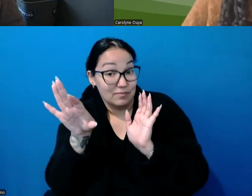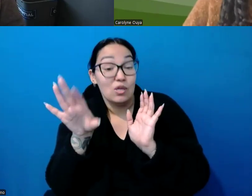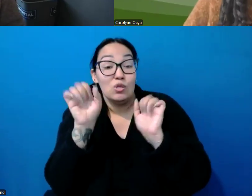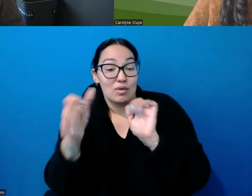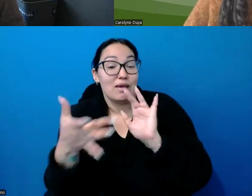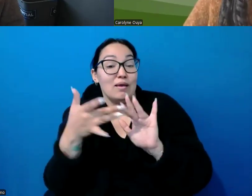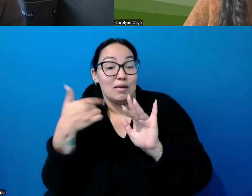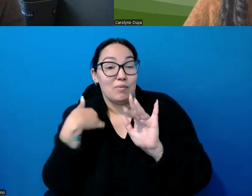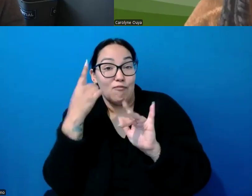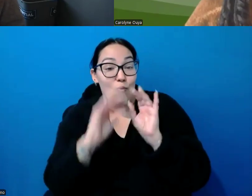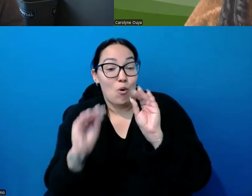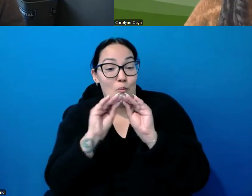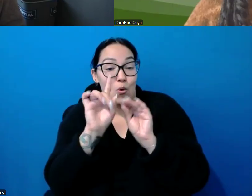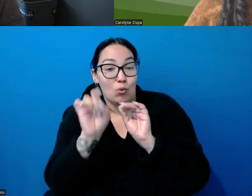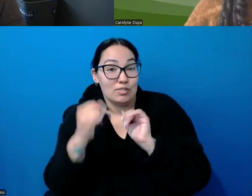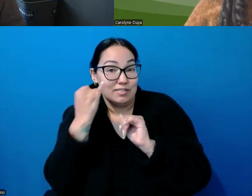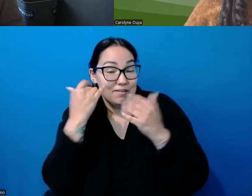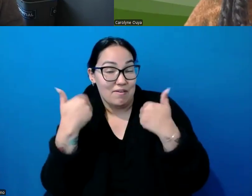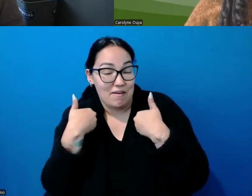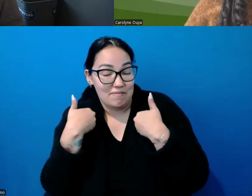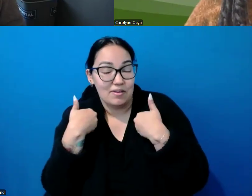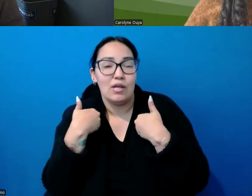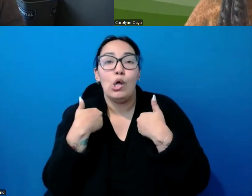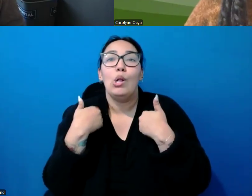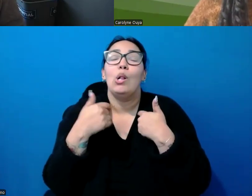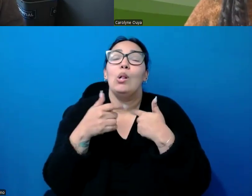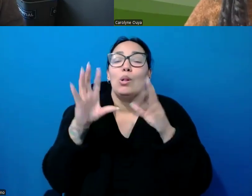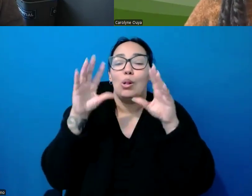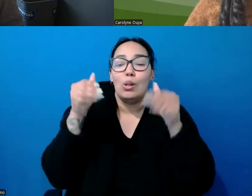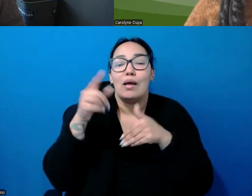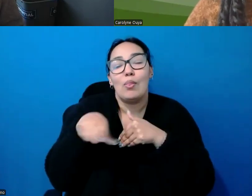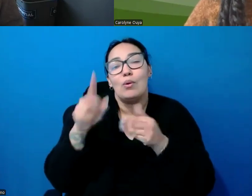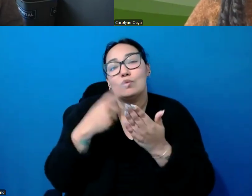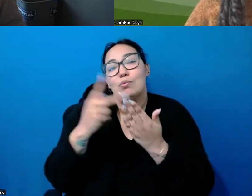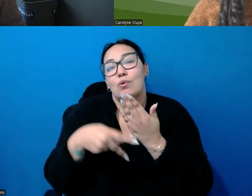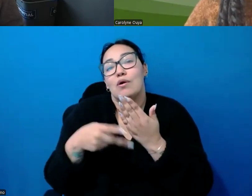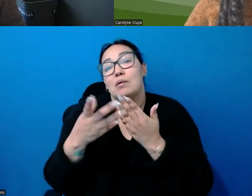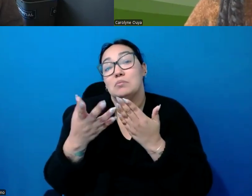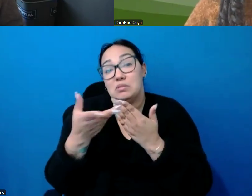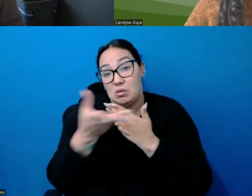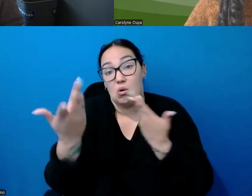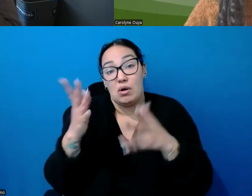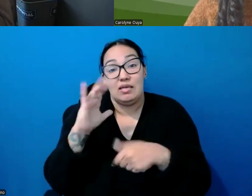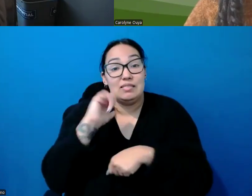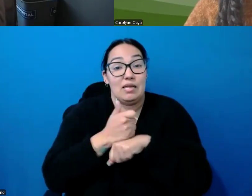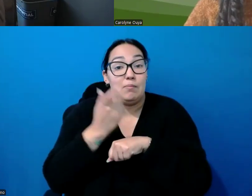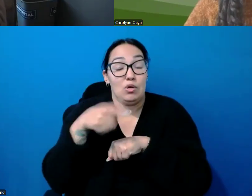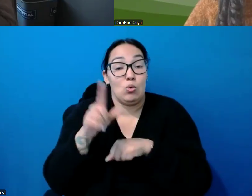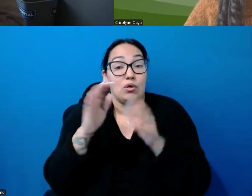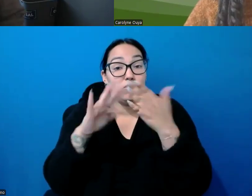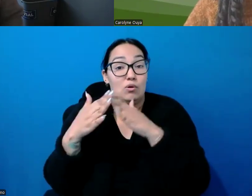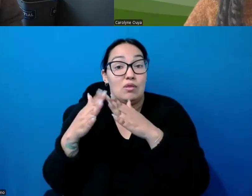out to me for more questions, is to really look at what those programs are in your community that are designed to